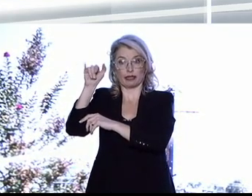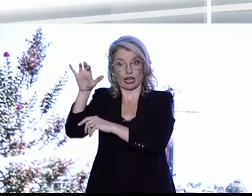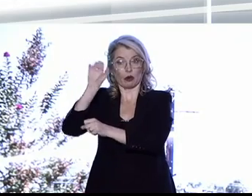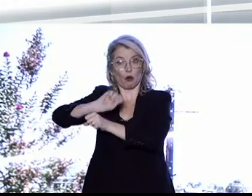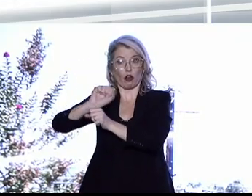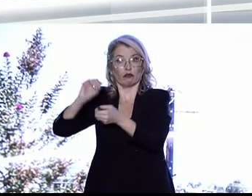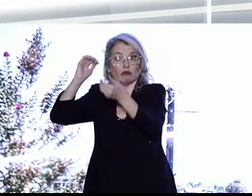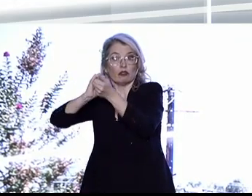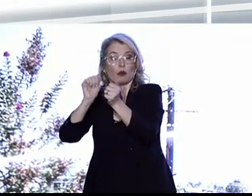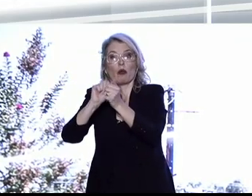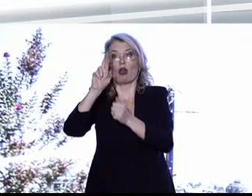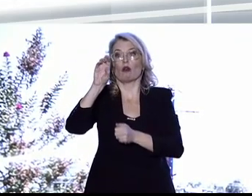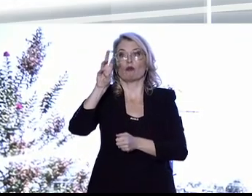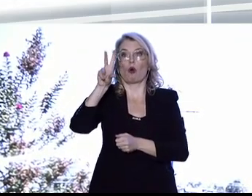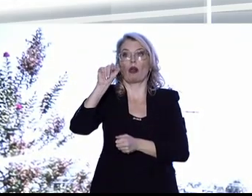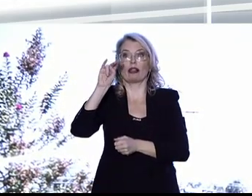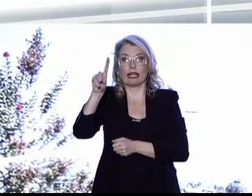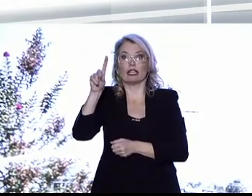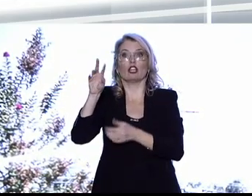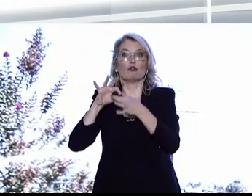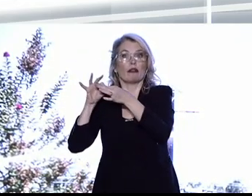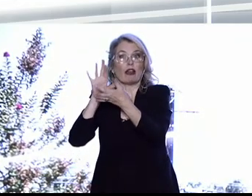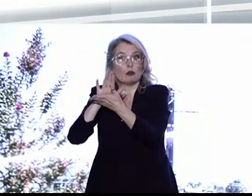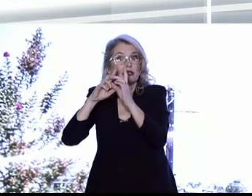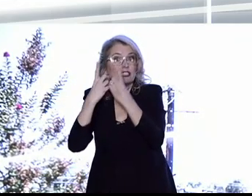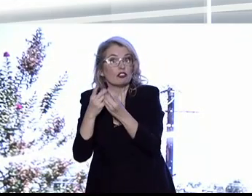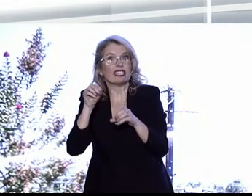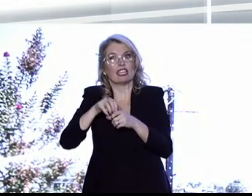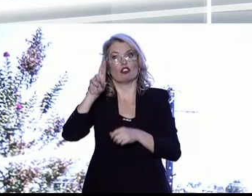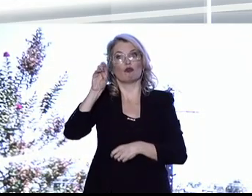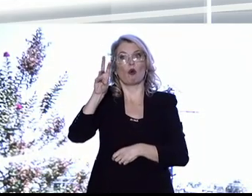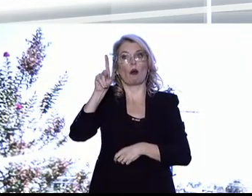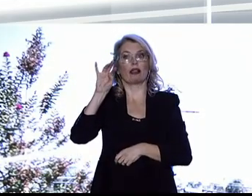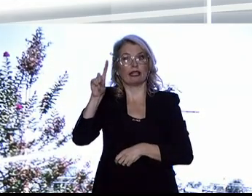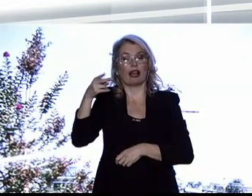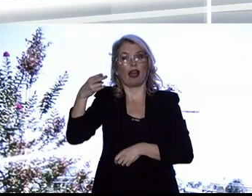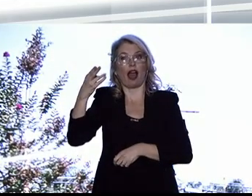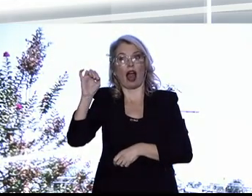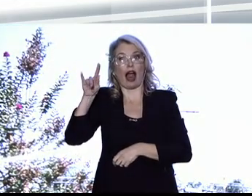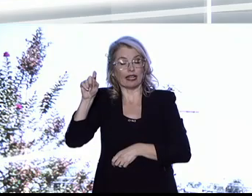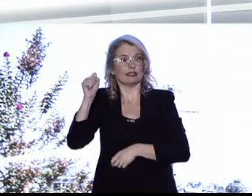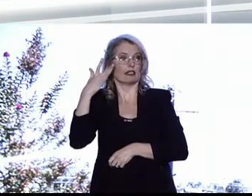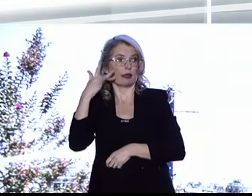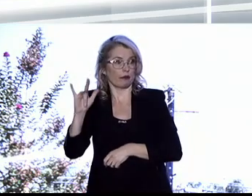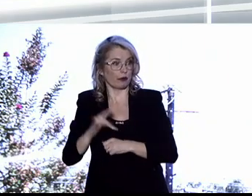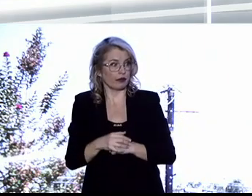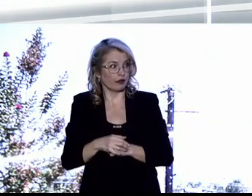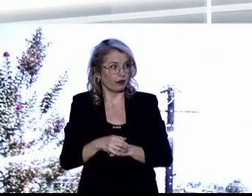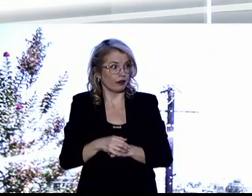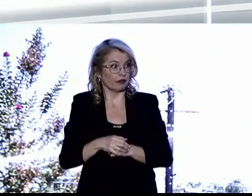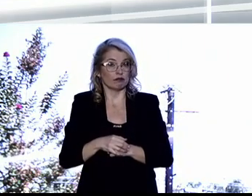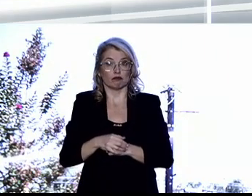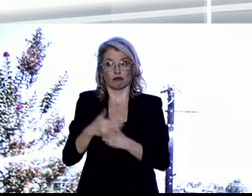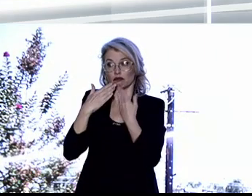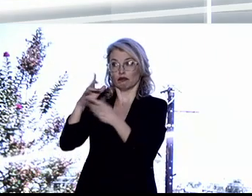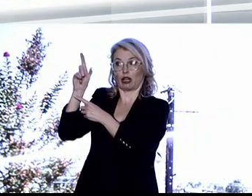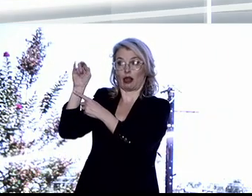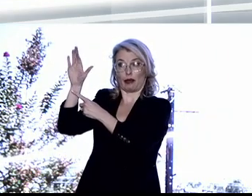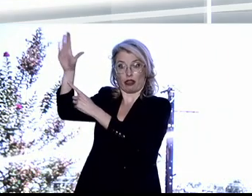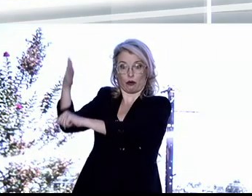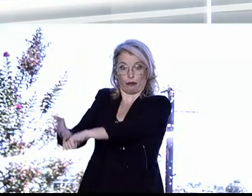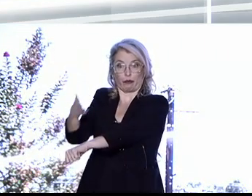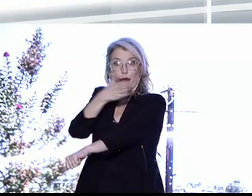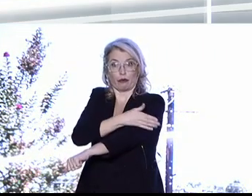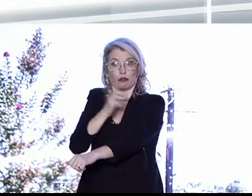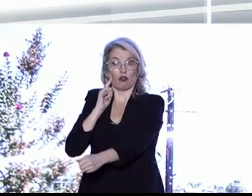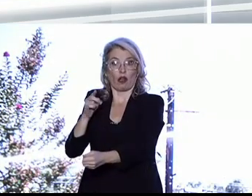working with the Roland Unified School District in Roland Heights, California. Thanks to Climatech's improvements,